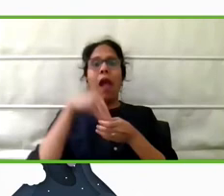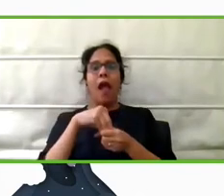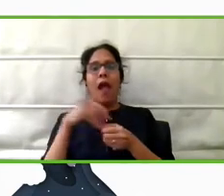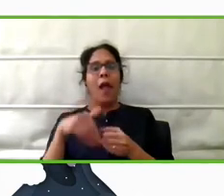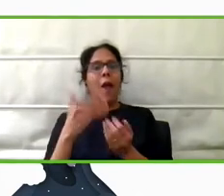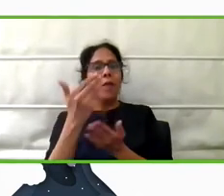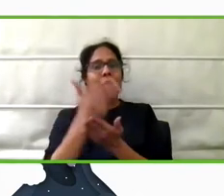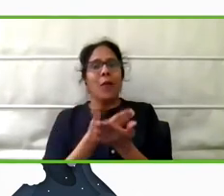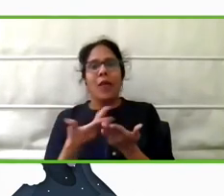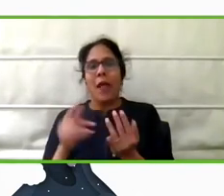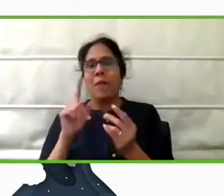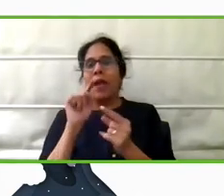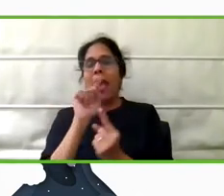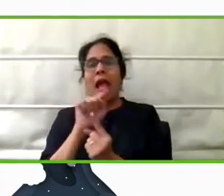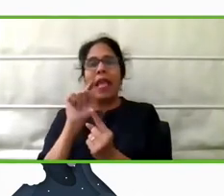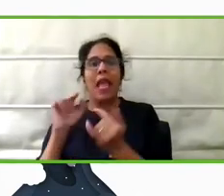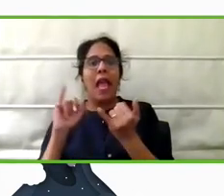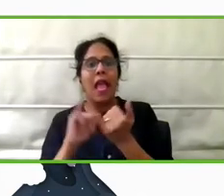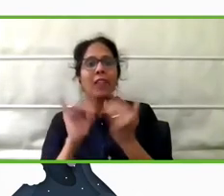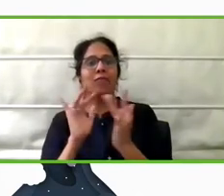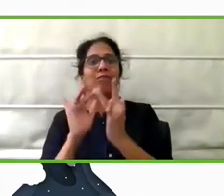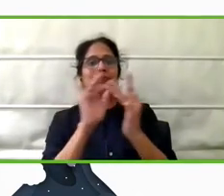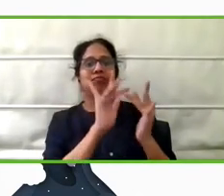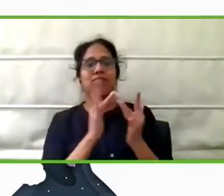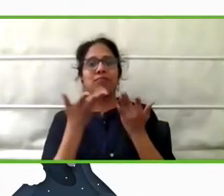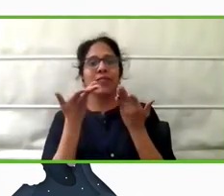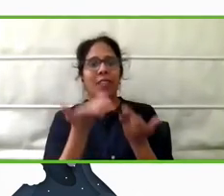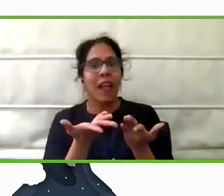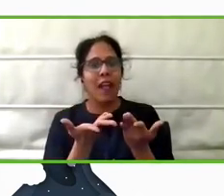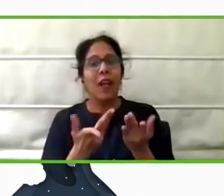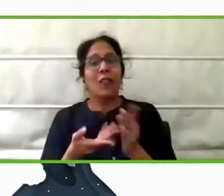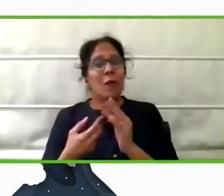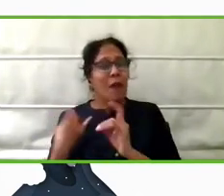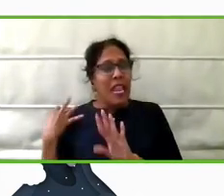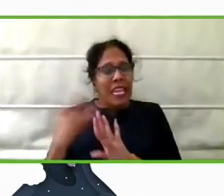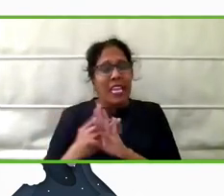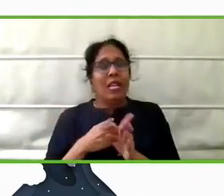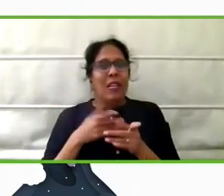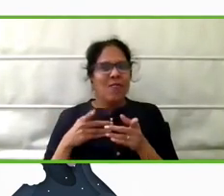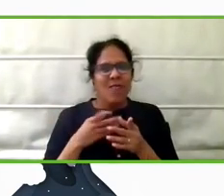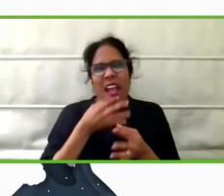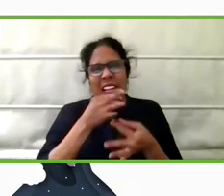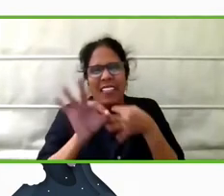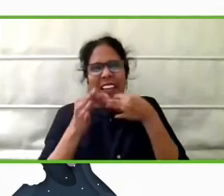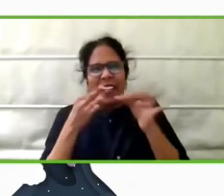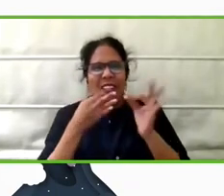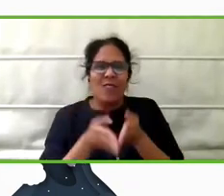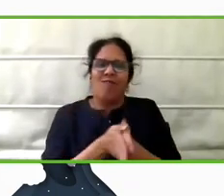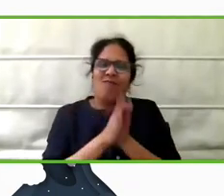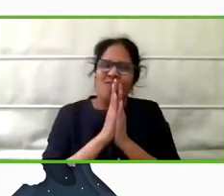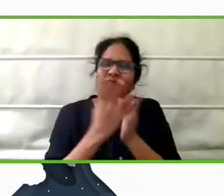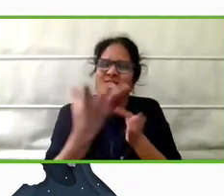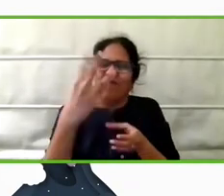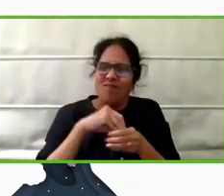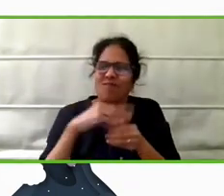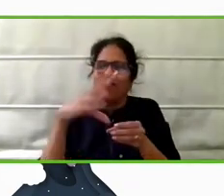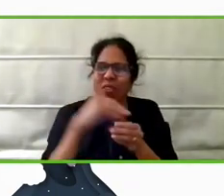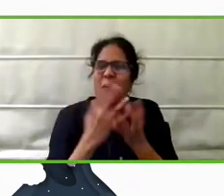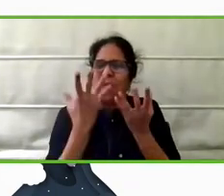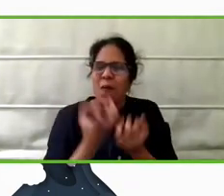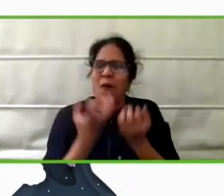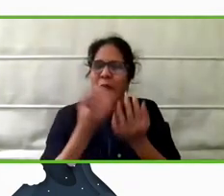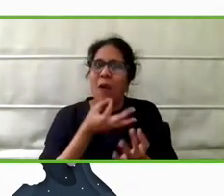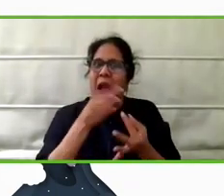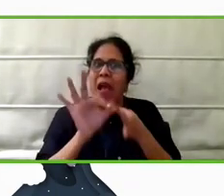the India Inclusion Summit virtually. I can tell you I've been chasing them for many years to be part of the summit, but maybe in a